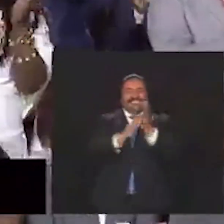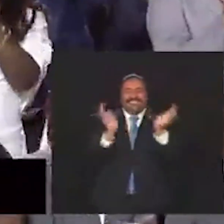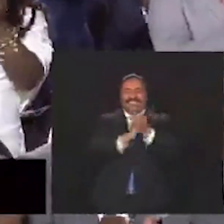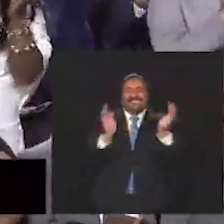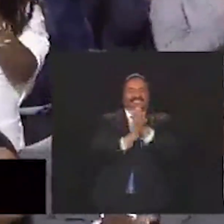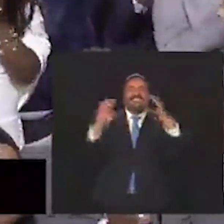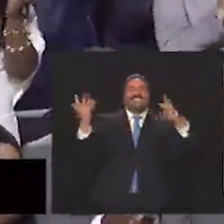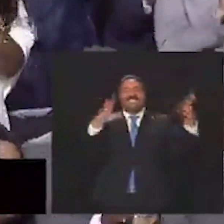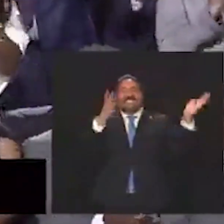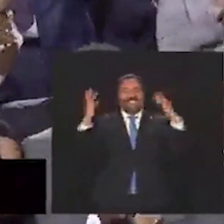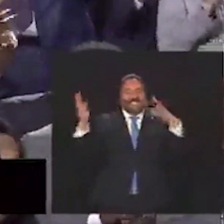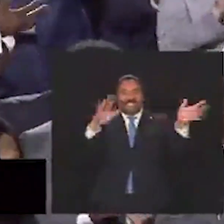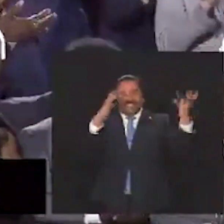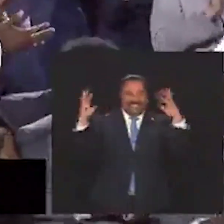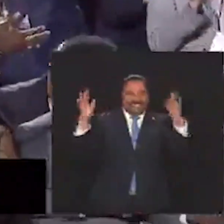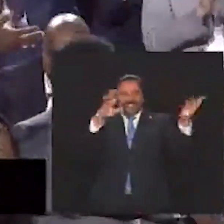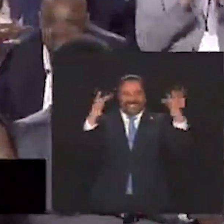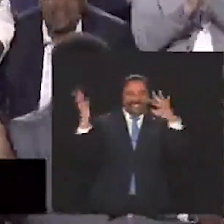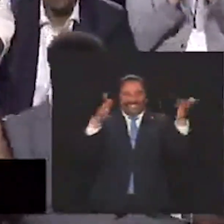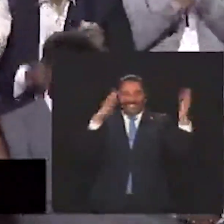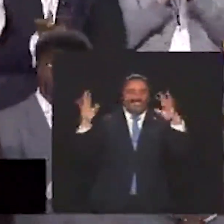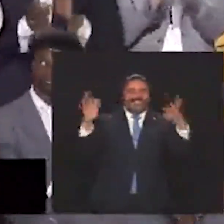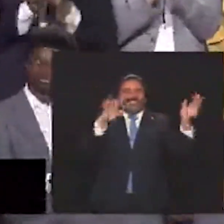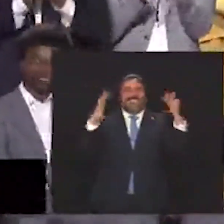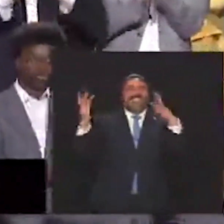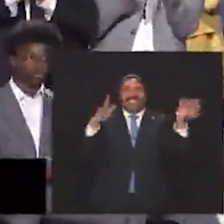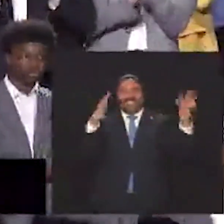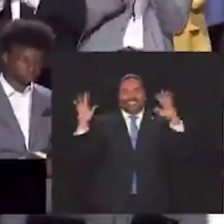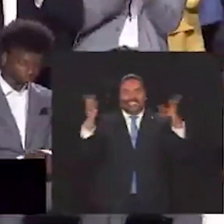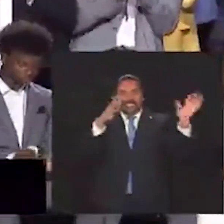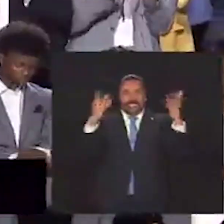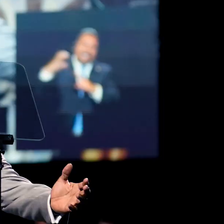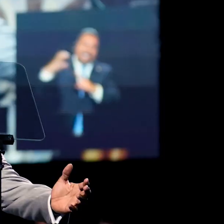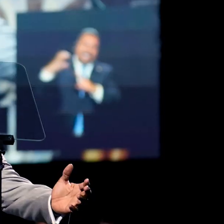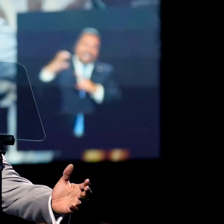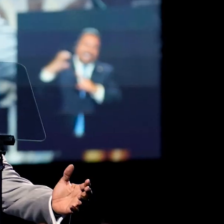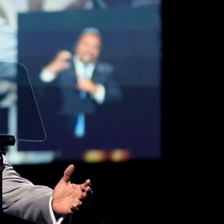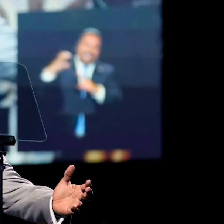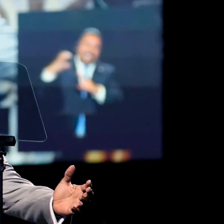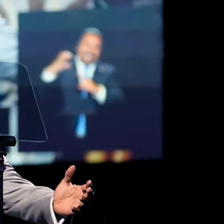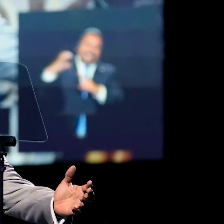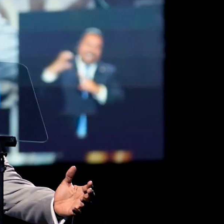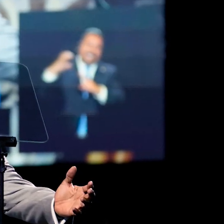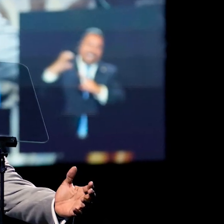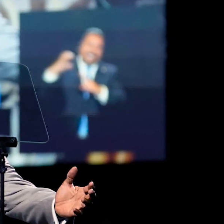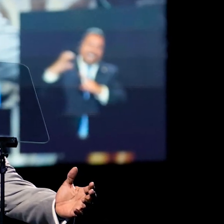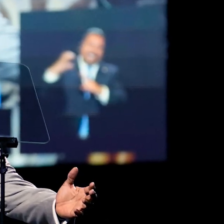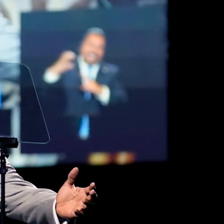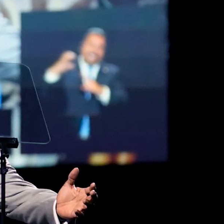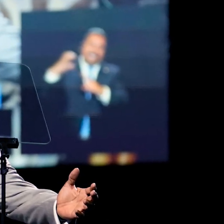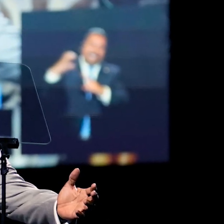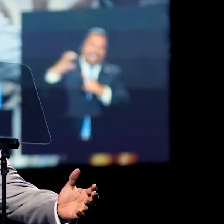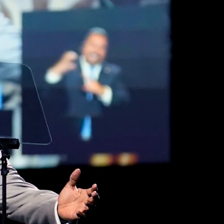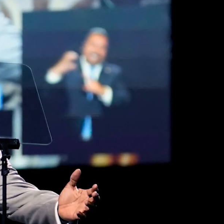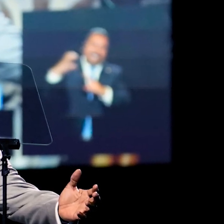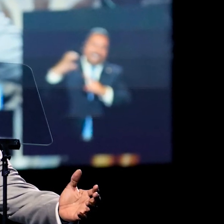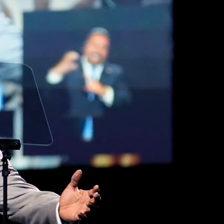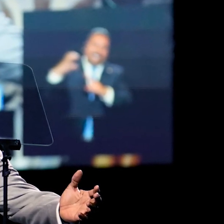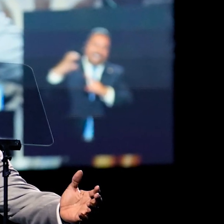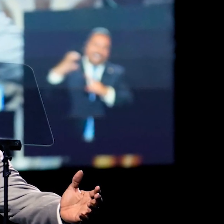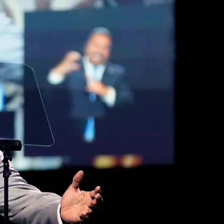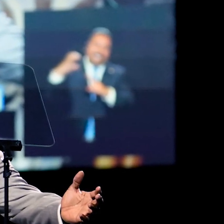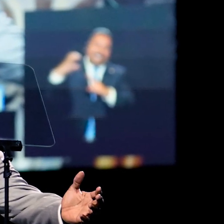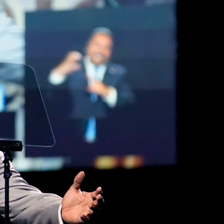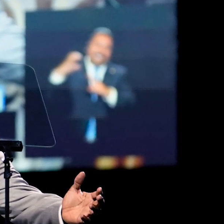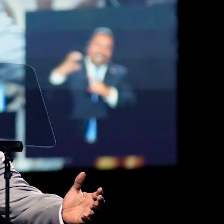people in the midst of a crime wave and an immigration crisis. Johnson is a union organizer and former public school teacher, with the majority